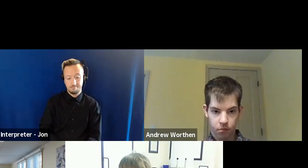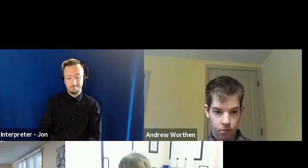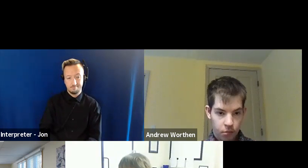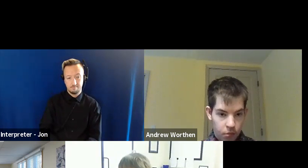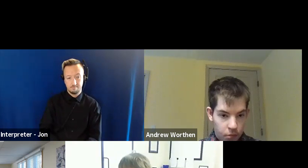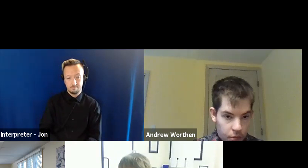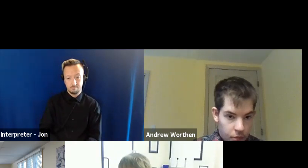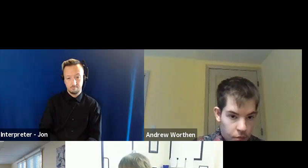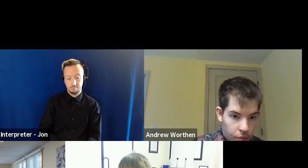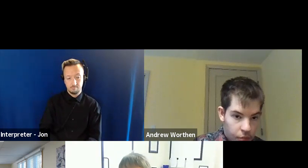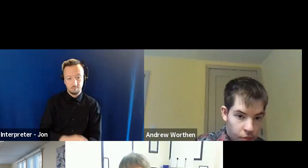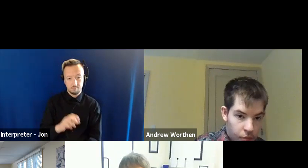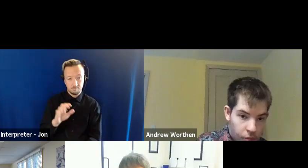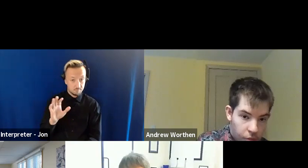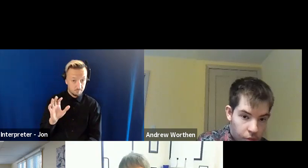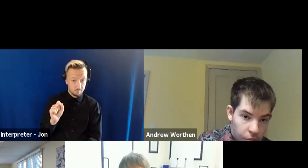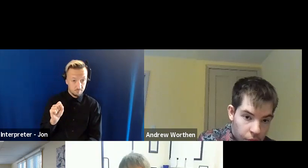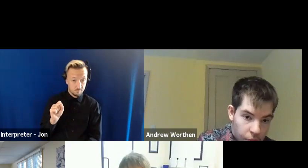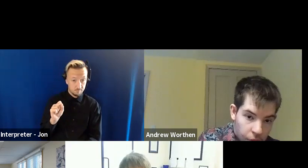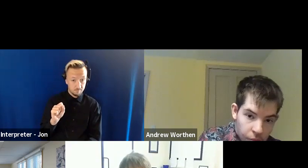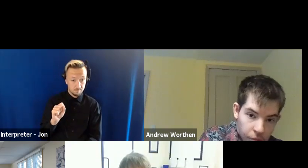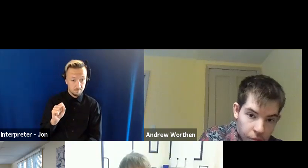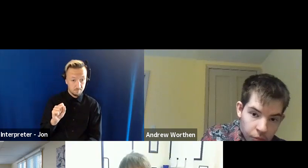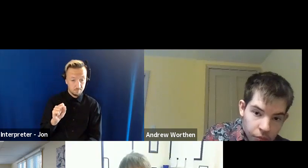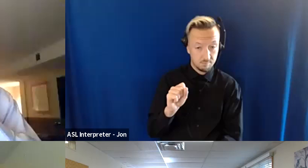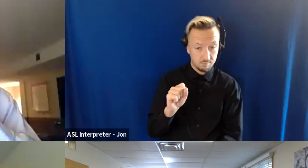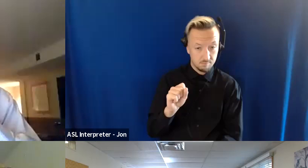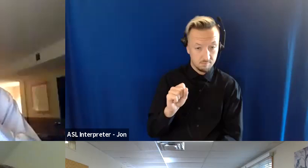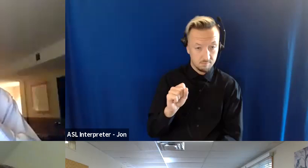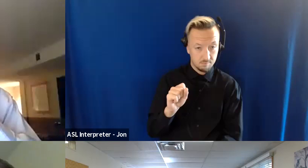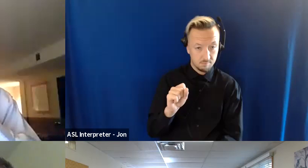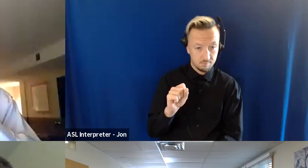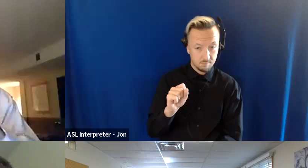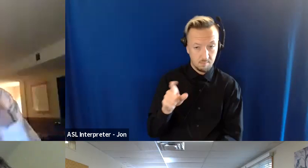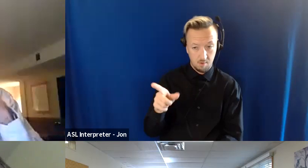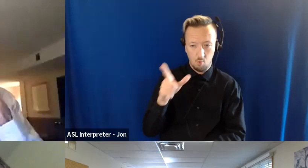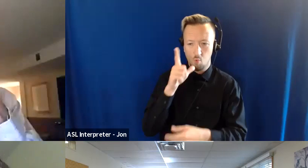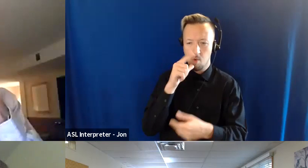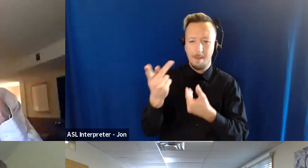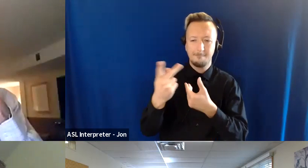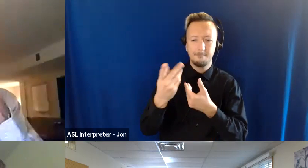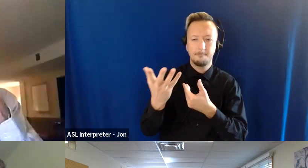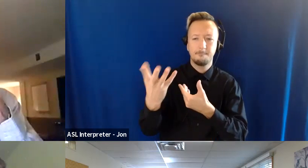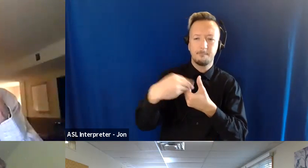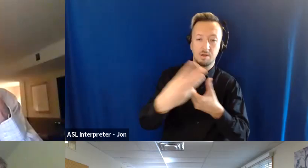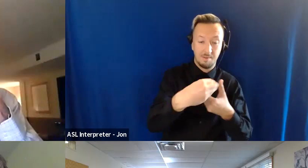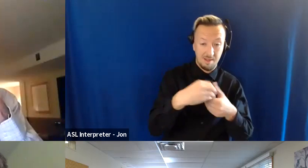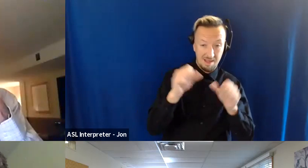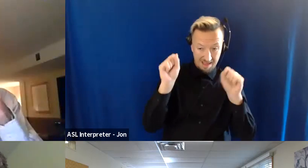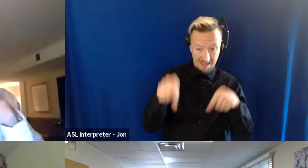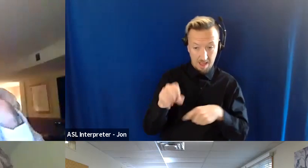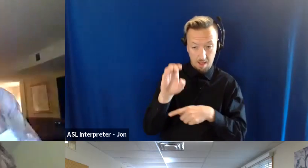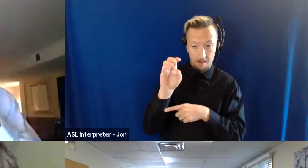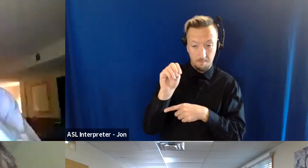Is there a way to Unmute people. to unmute the participants so that they can participate at this time for